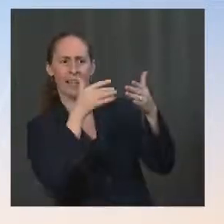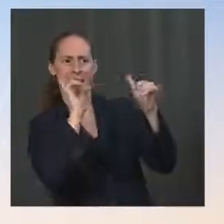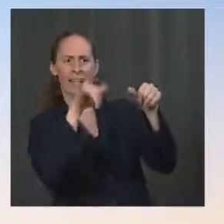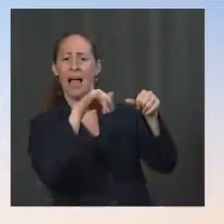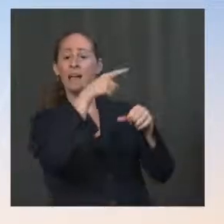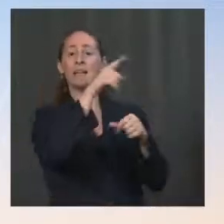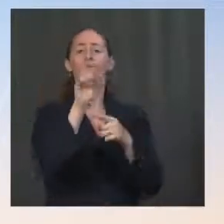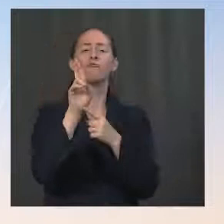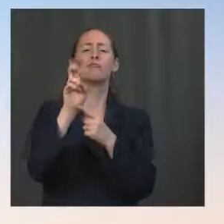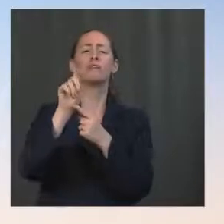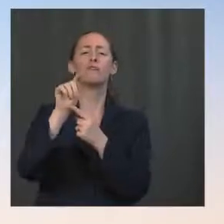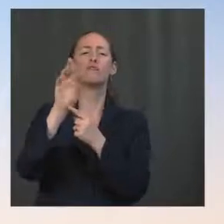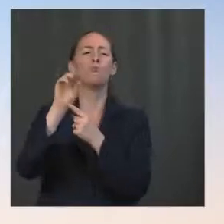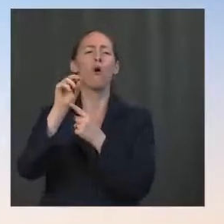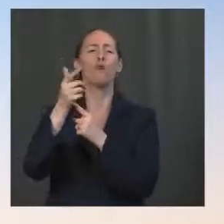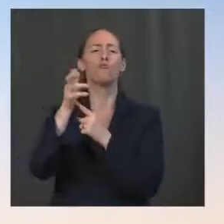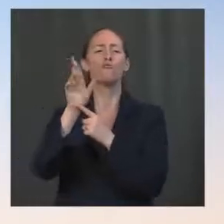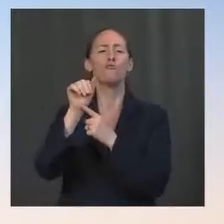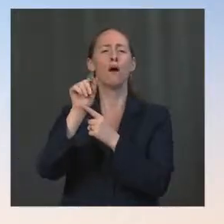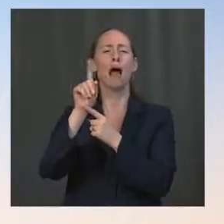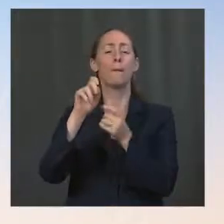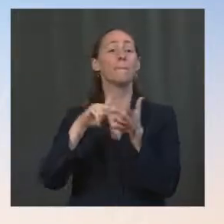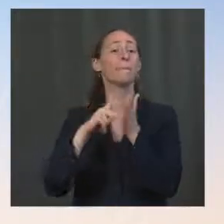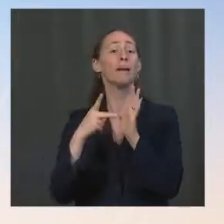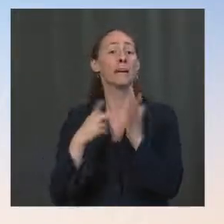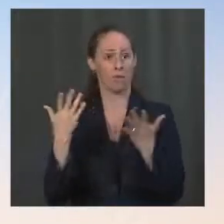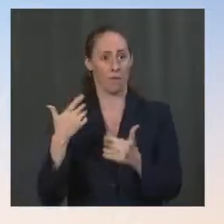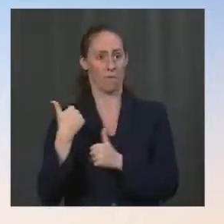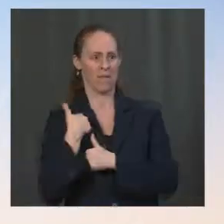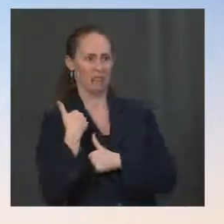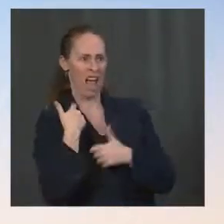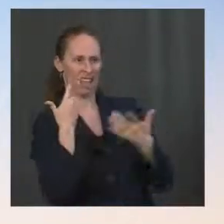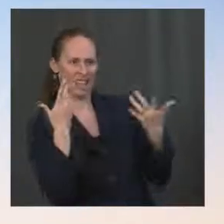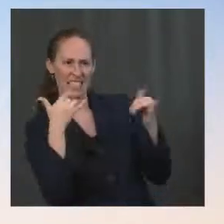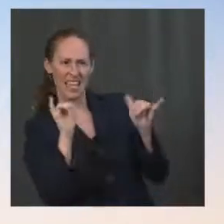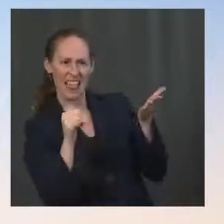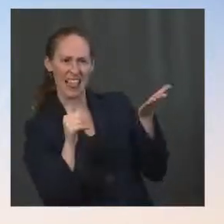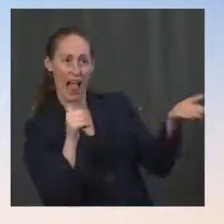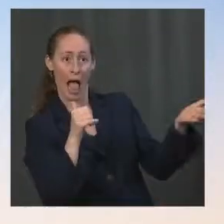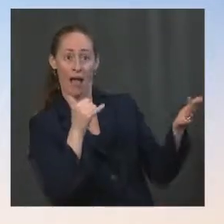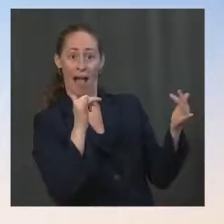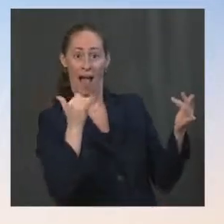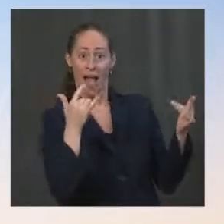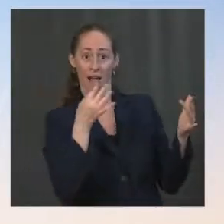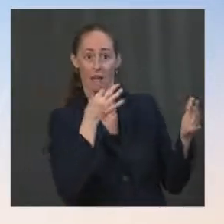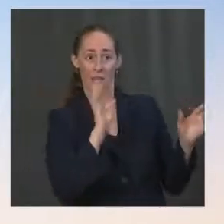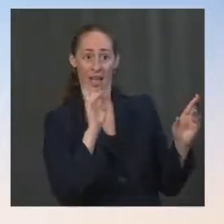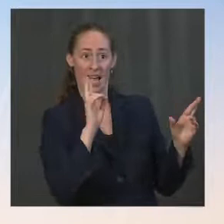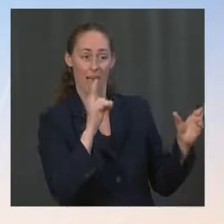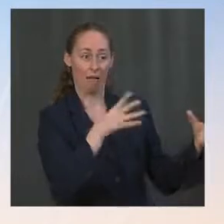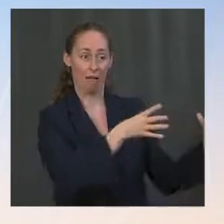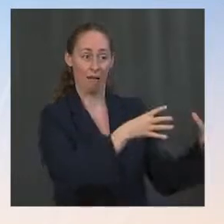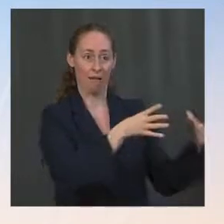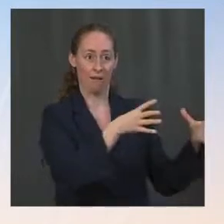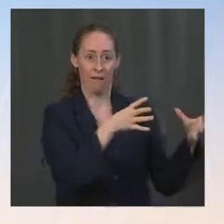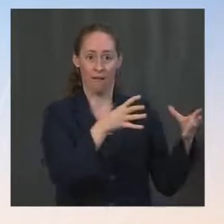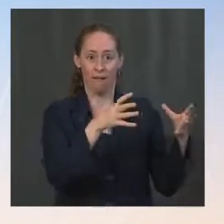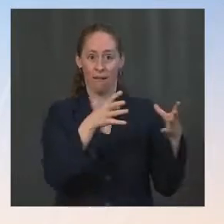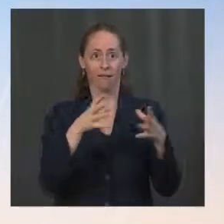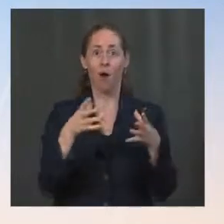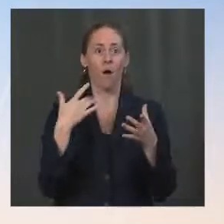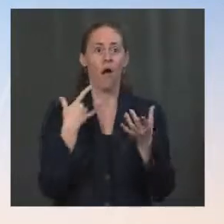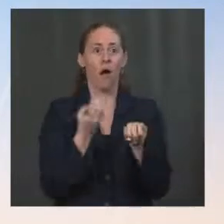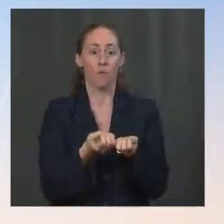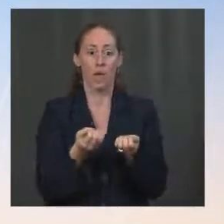when the military, commanders on the ground, and forces begin to move not just troops home, but also equipment home. And that